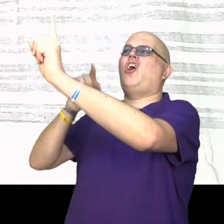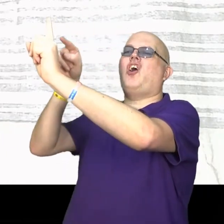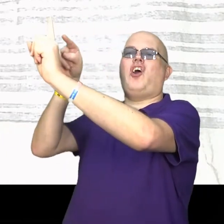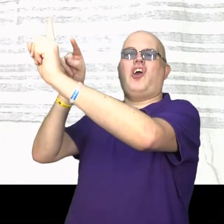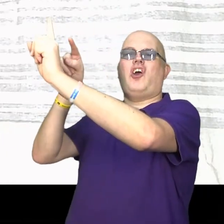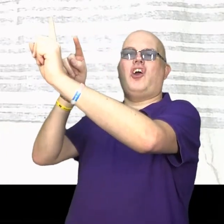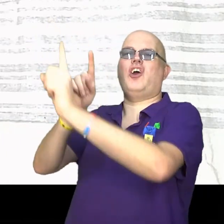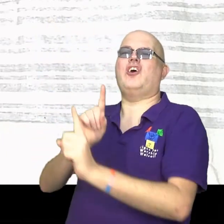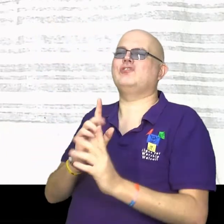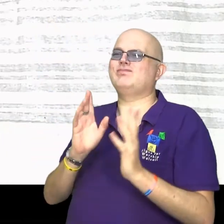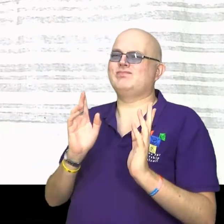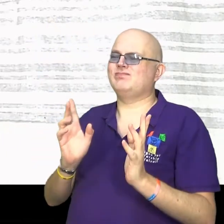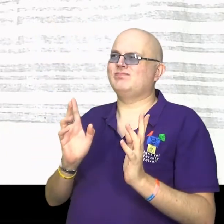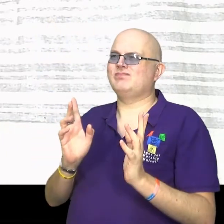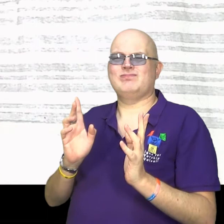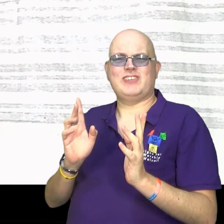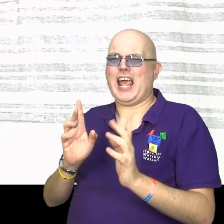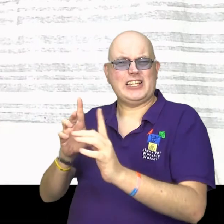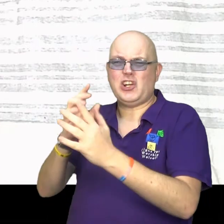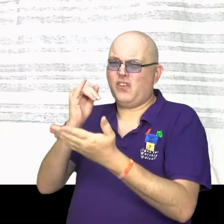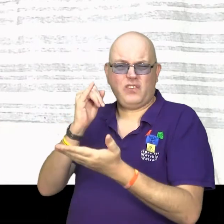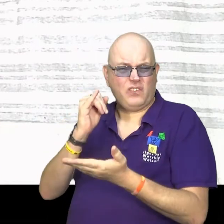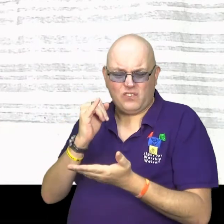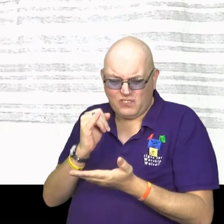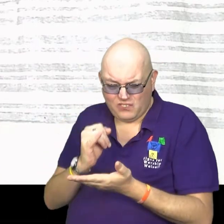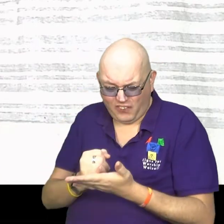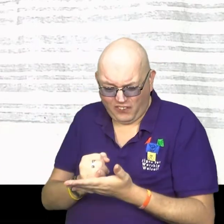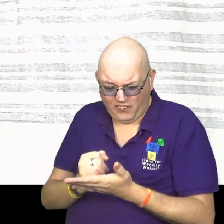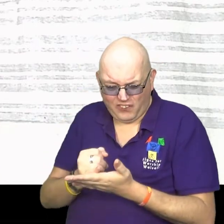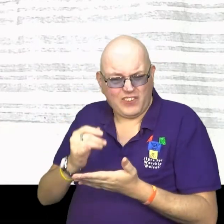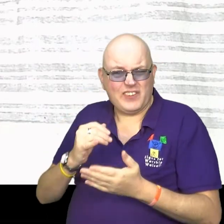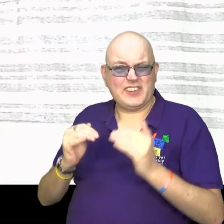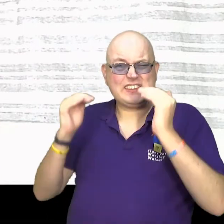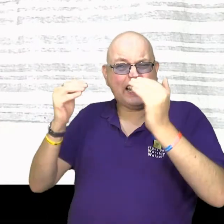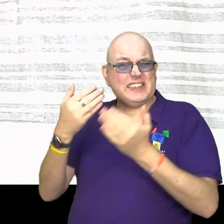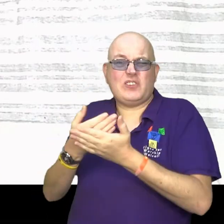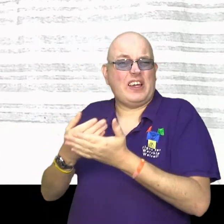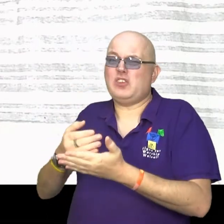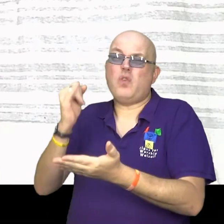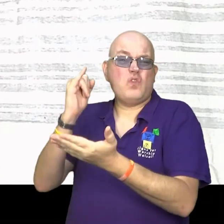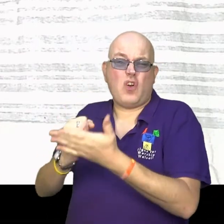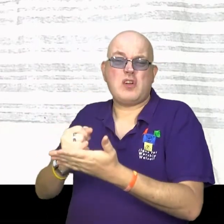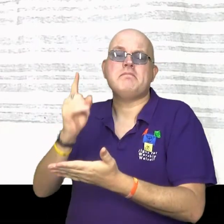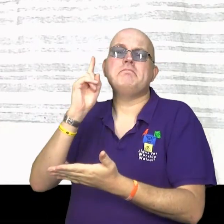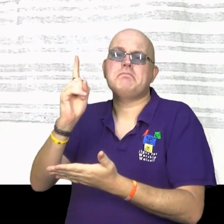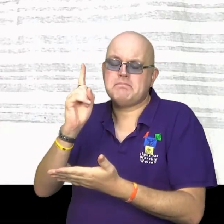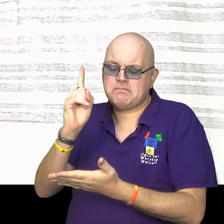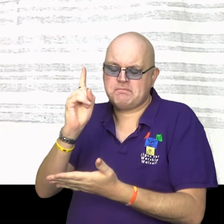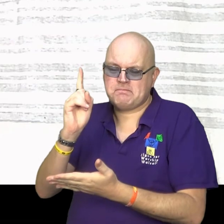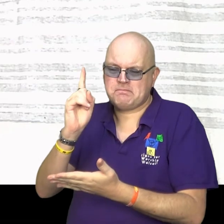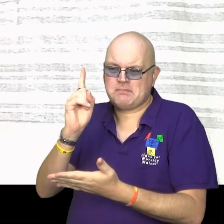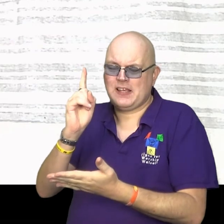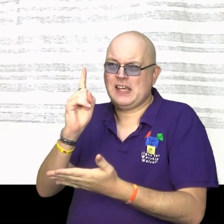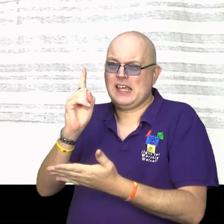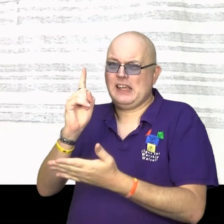striving. And there's nothing inherently wrong with having status and wealth, but when they